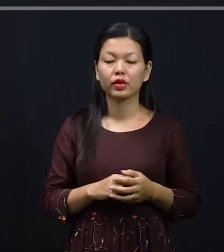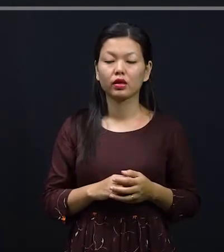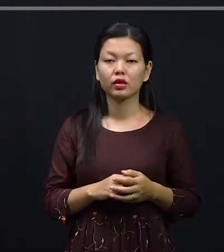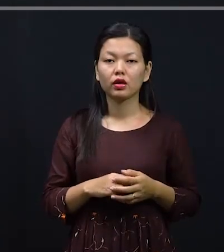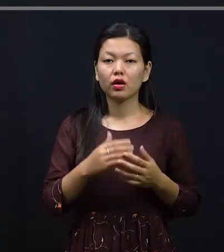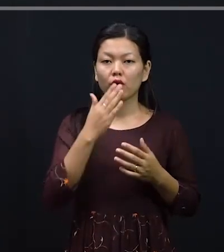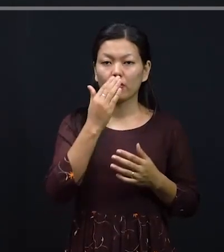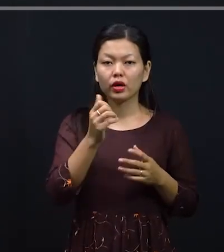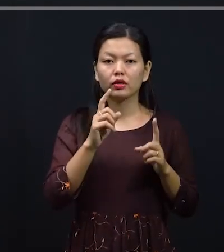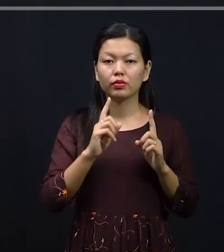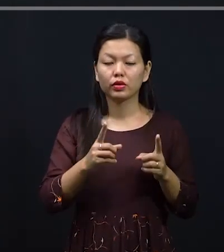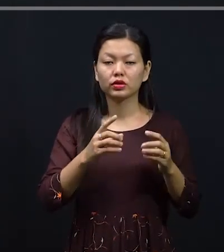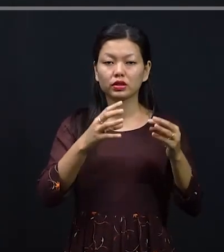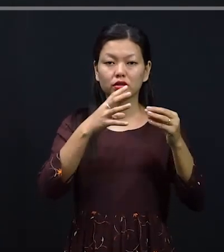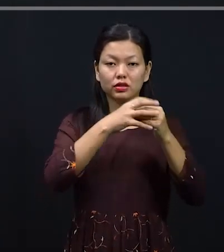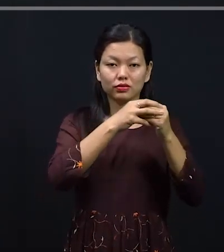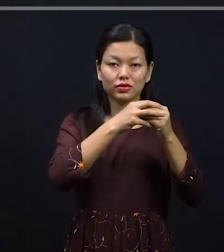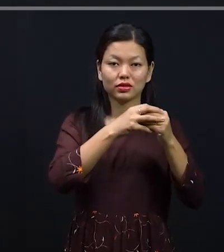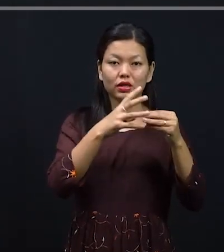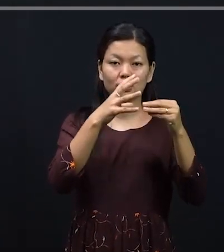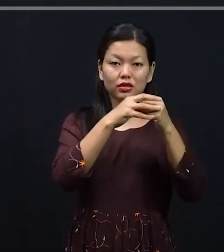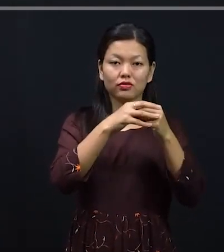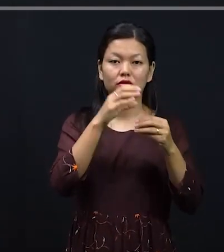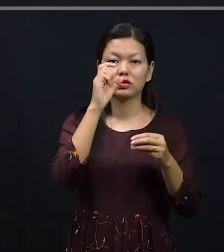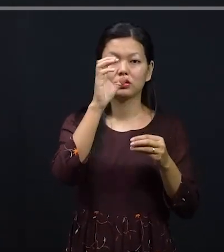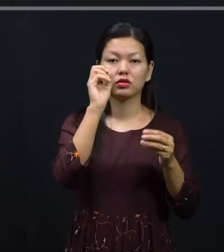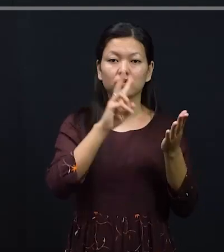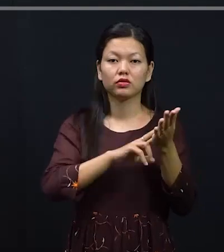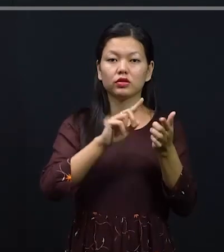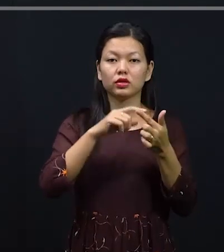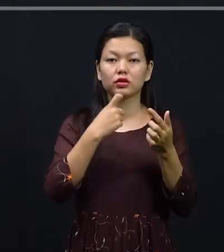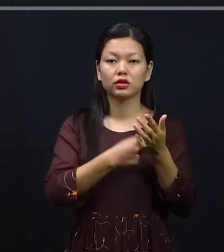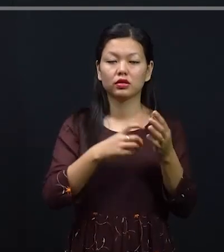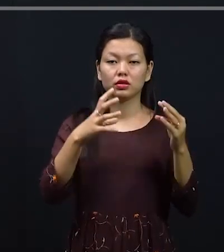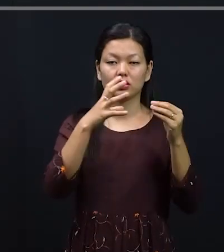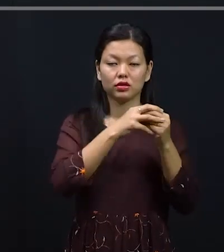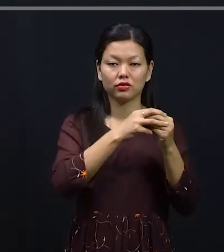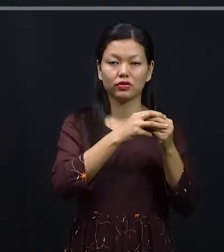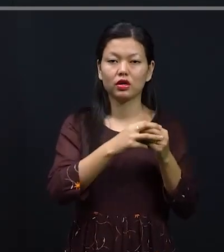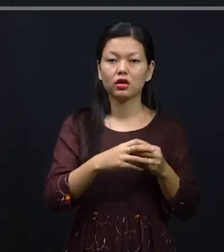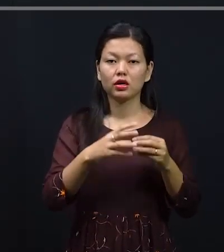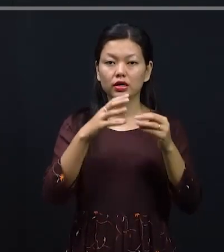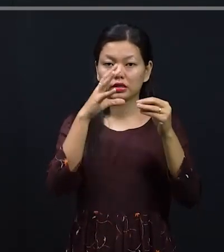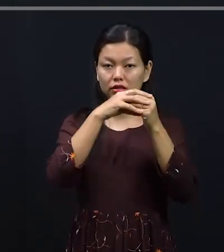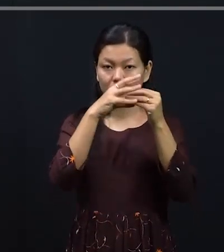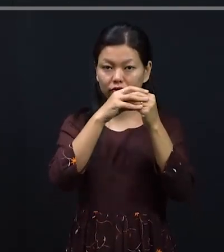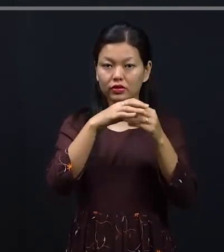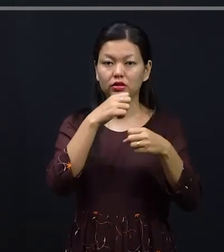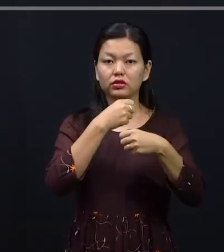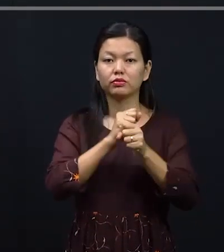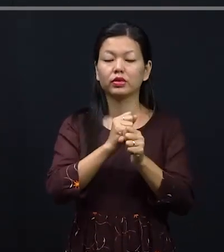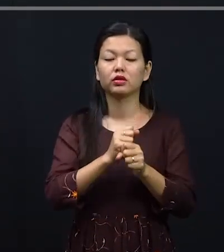is encapsulated, it is covered with a mucus coat, and that mucus coat is made up of polysaccharide.